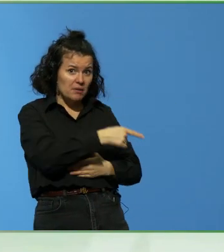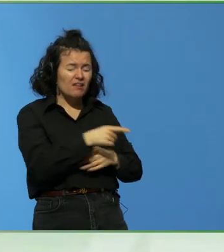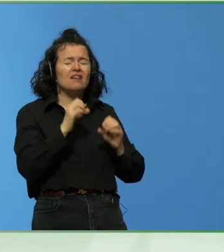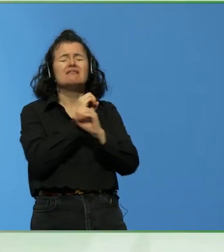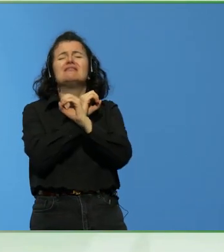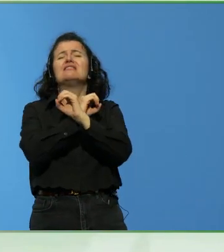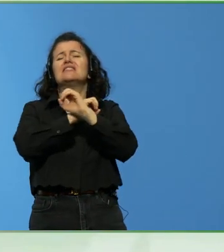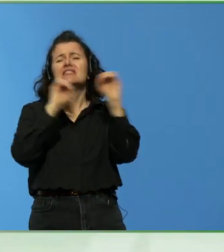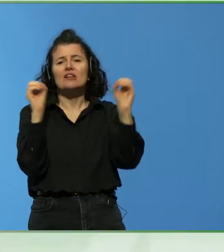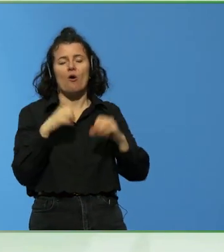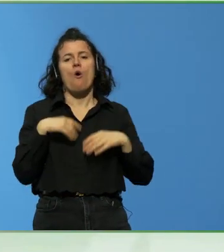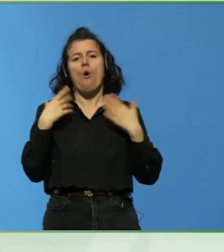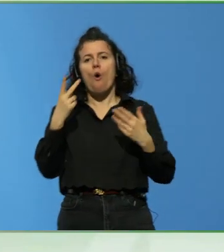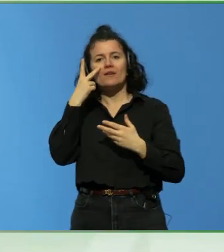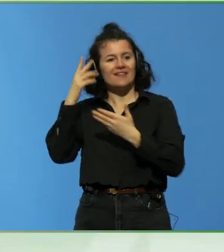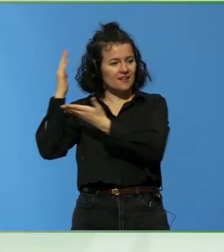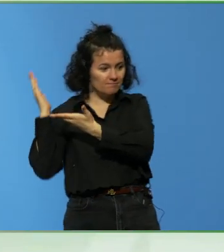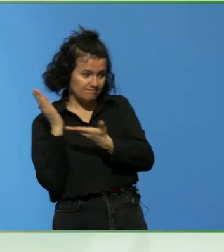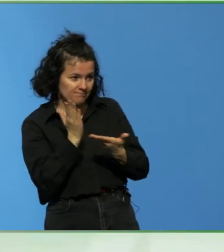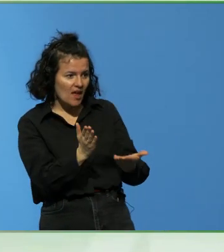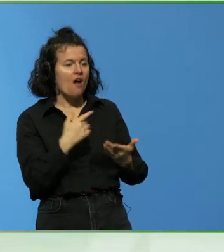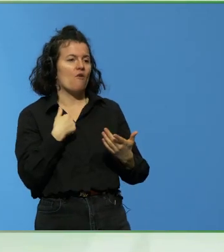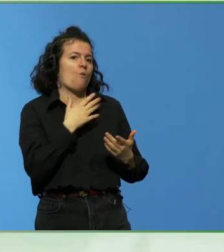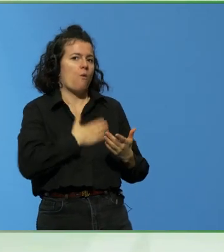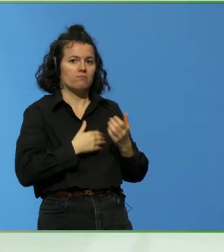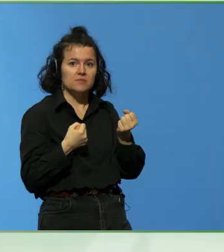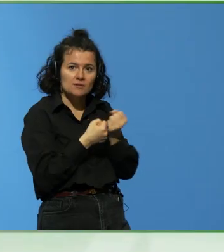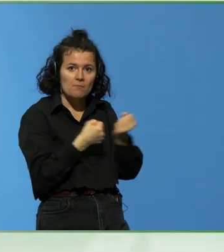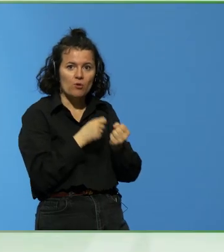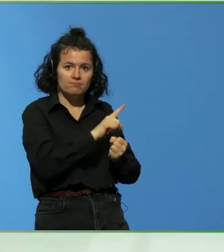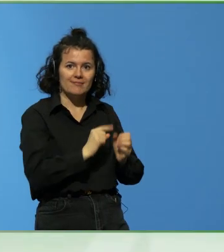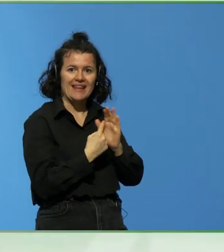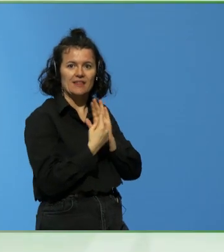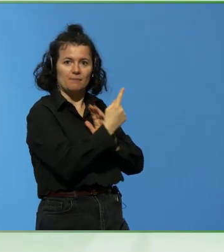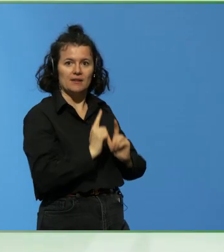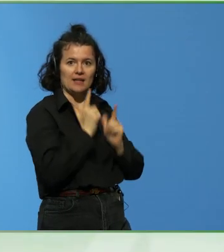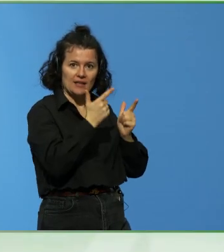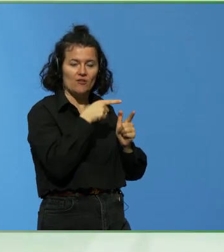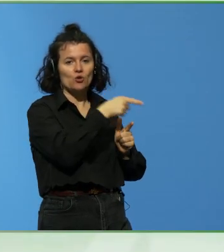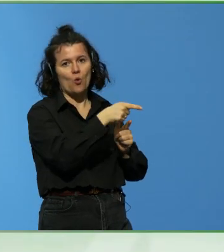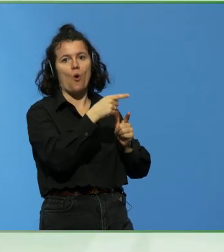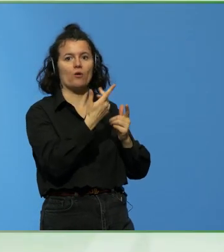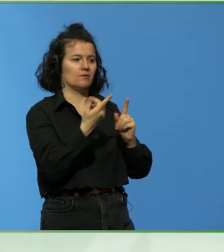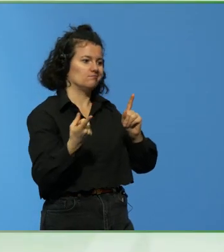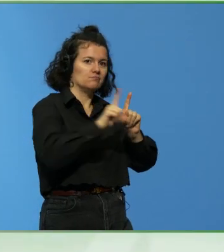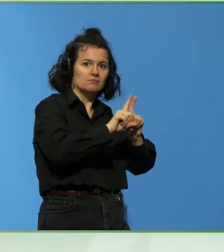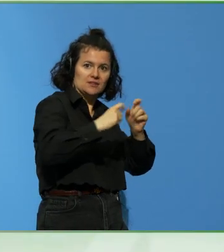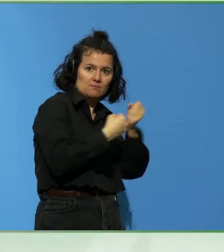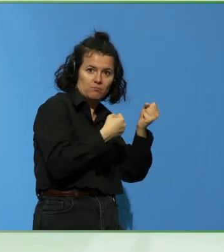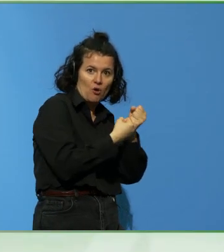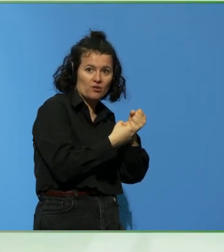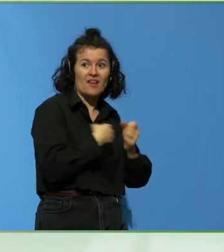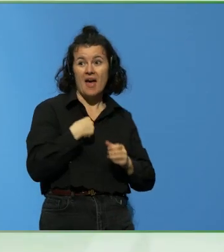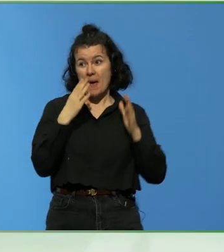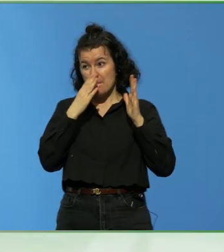dependencies for so many disabled women. But most importantly, what I want you to take away is that this session